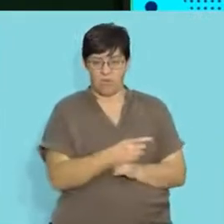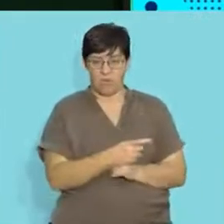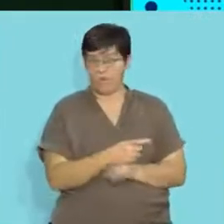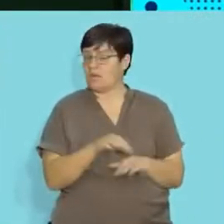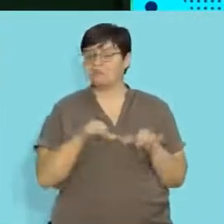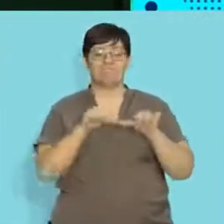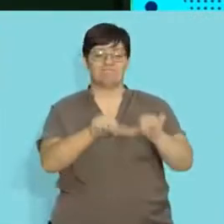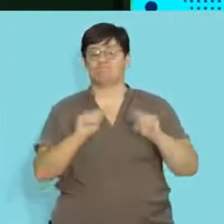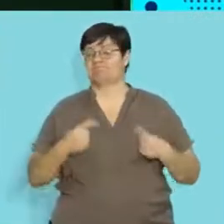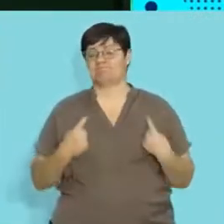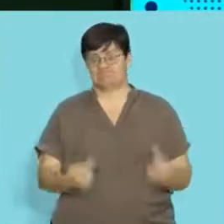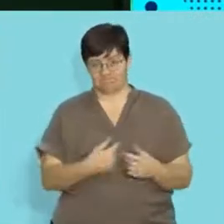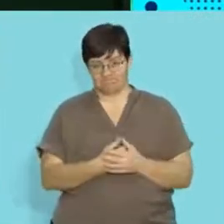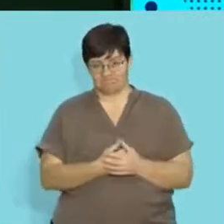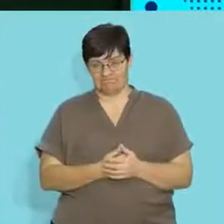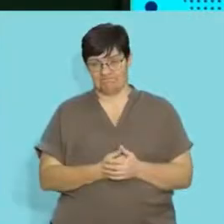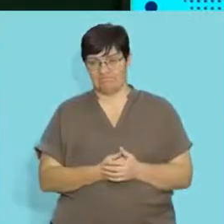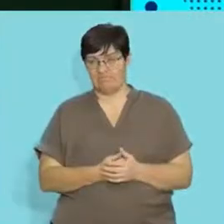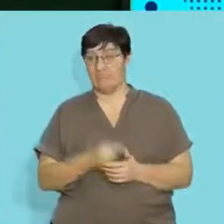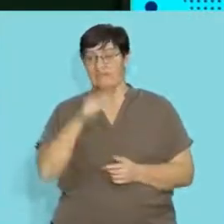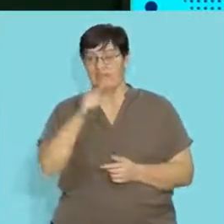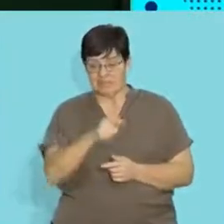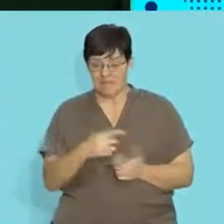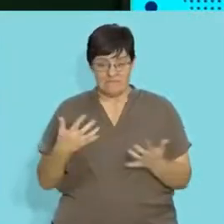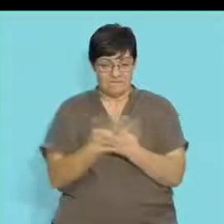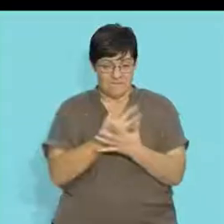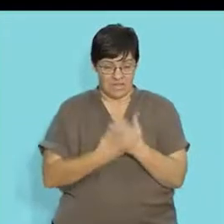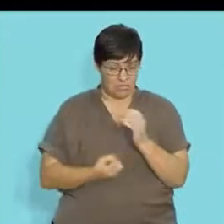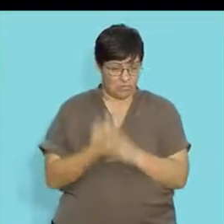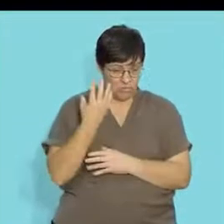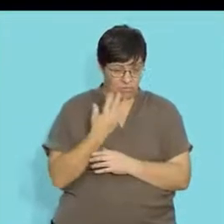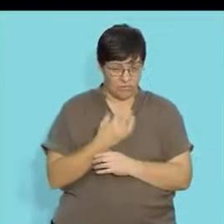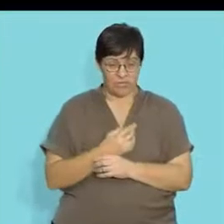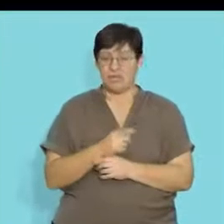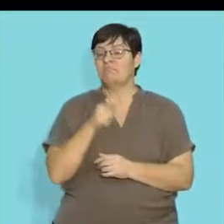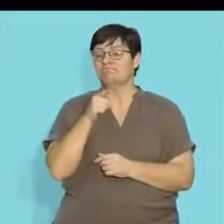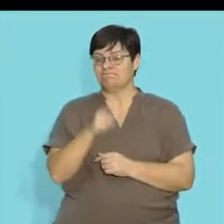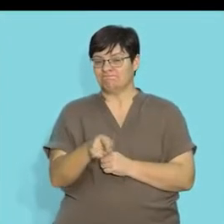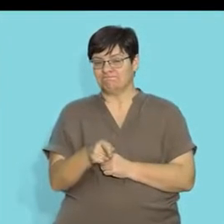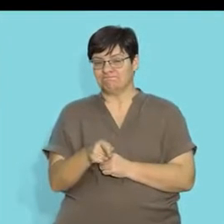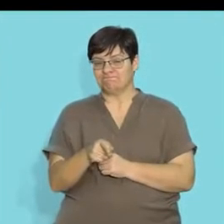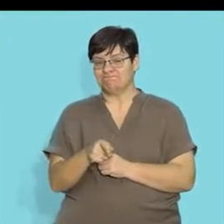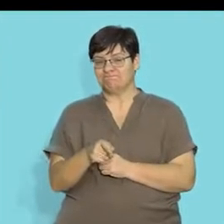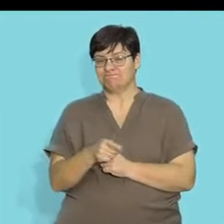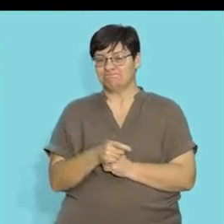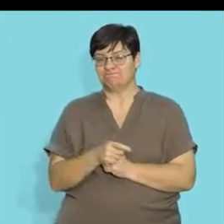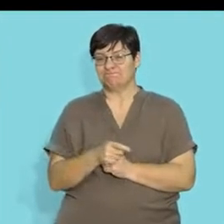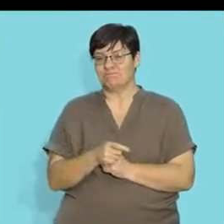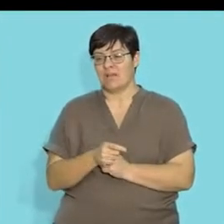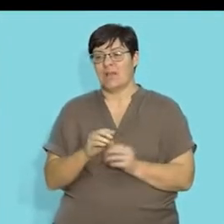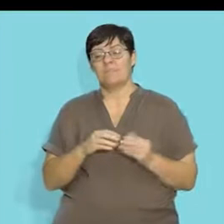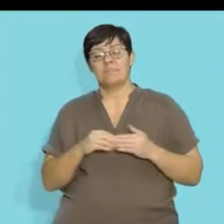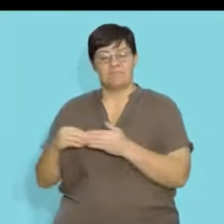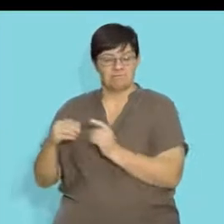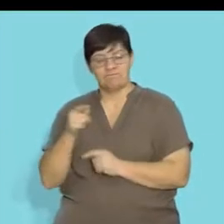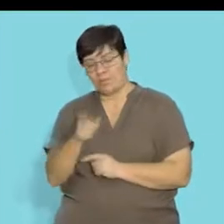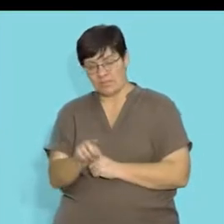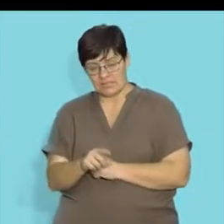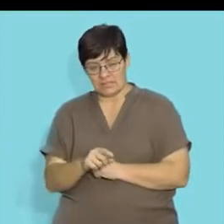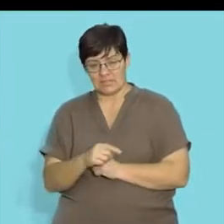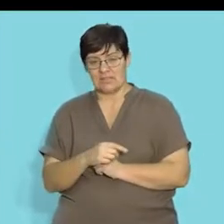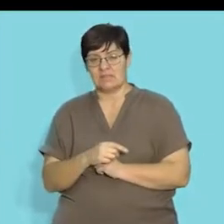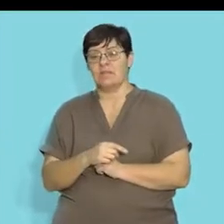fast, unable to sustain their growth. And this extremely rapid growth can actually